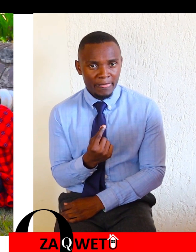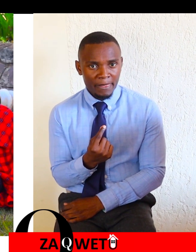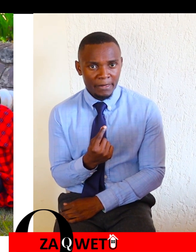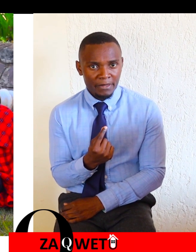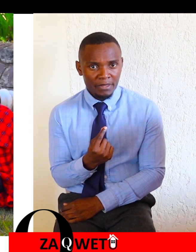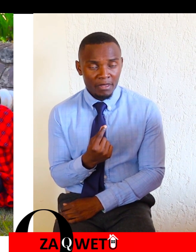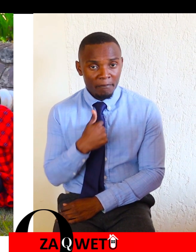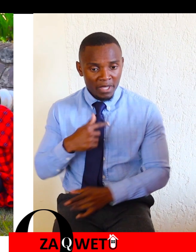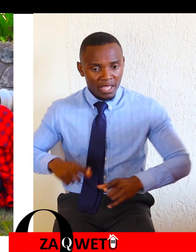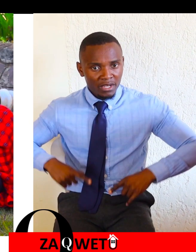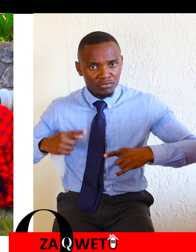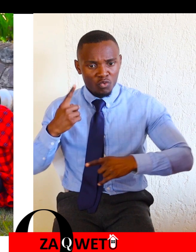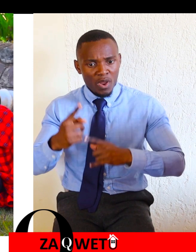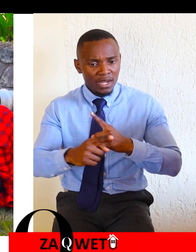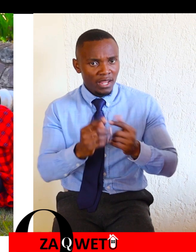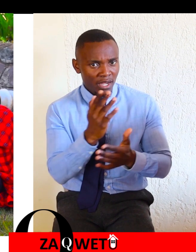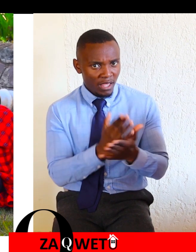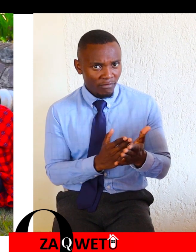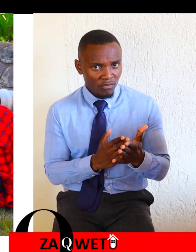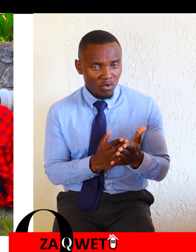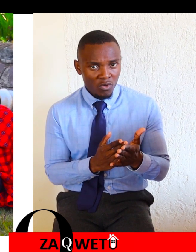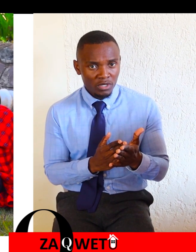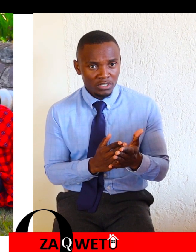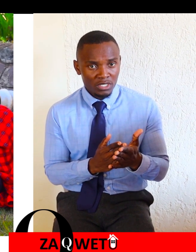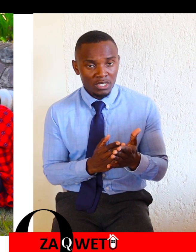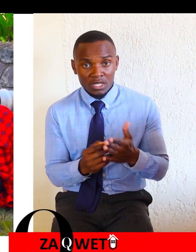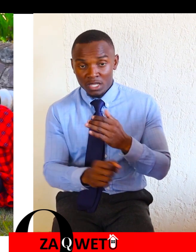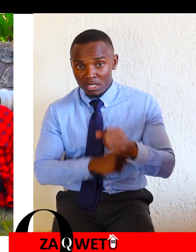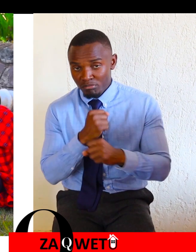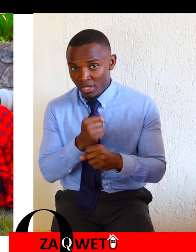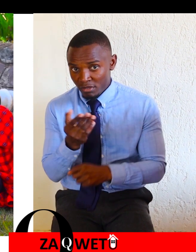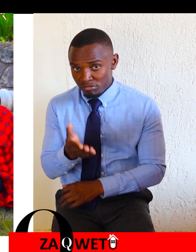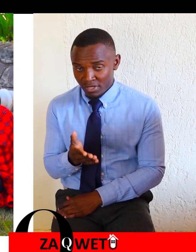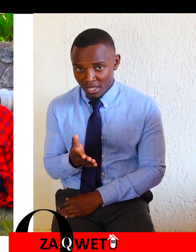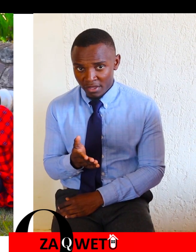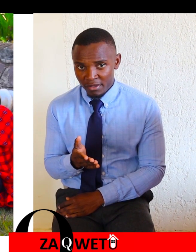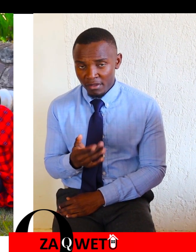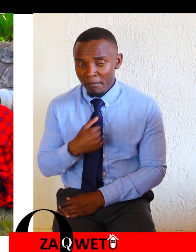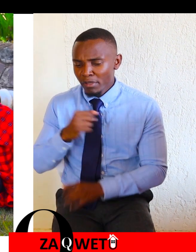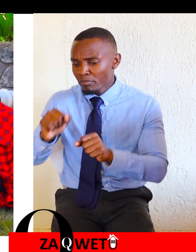it. Having 1.5 years stint.